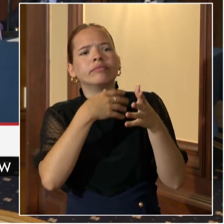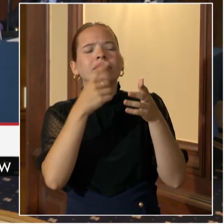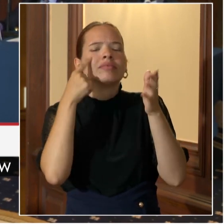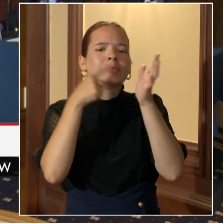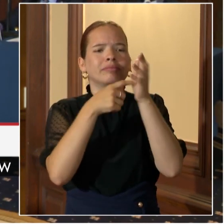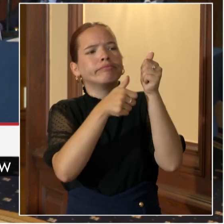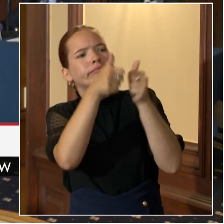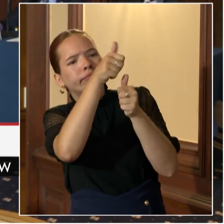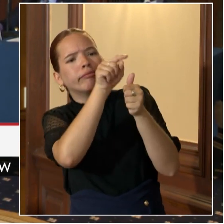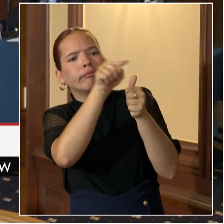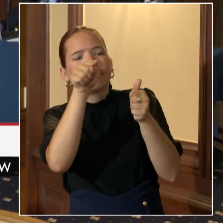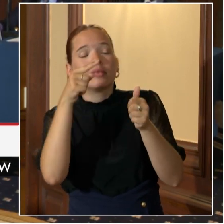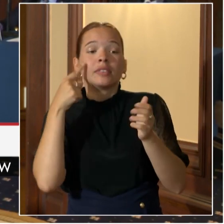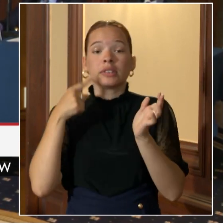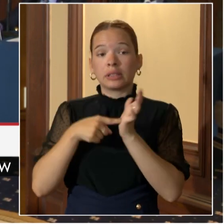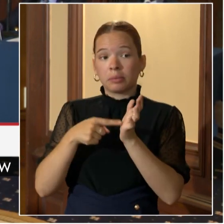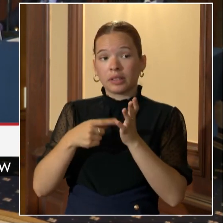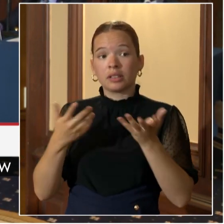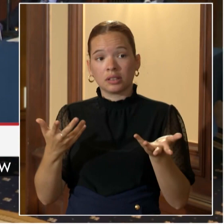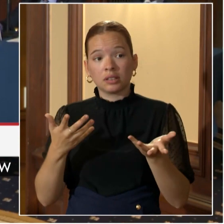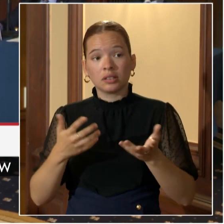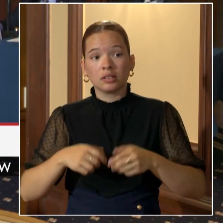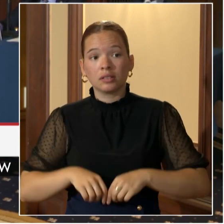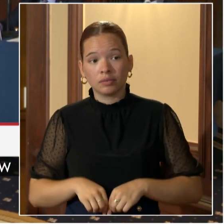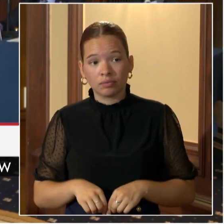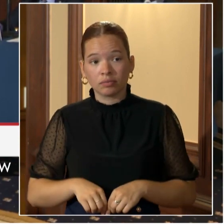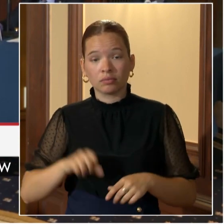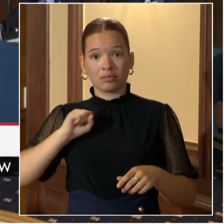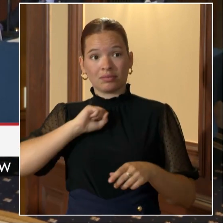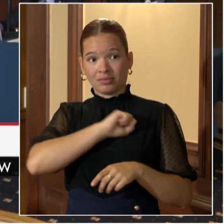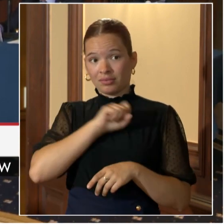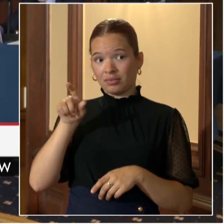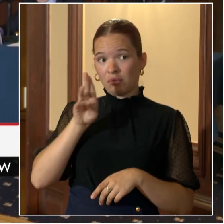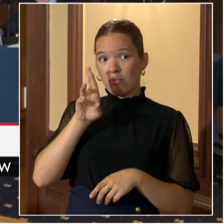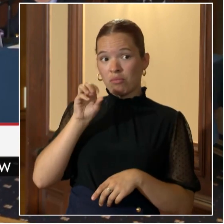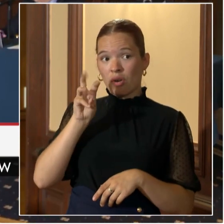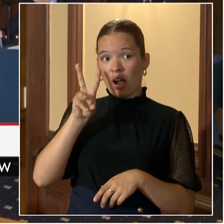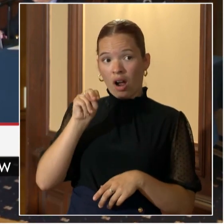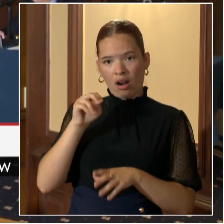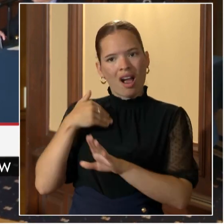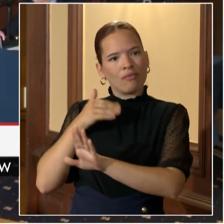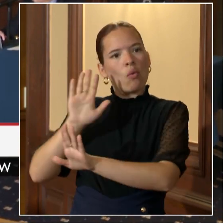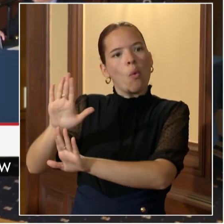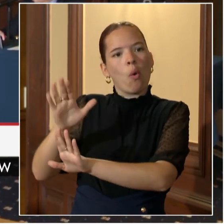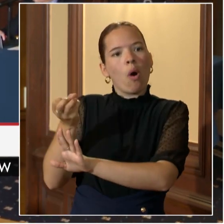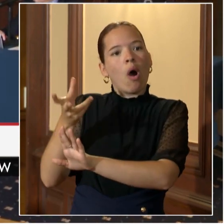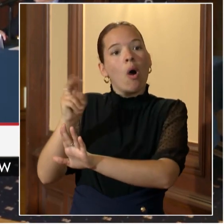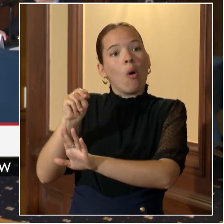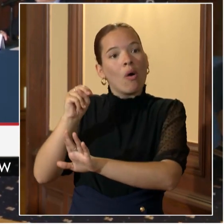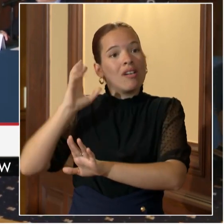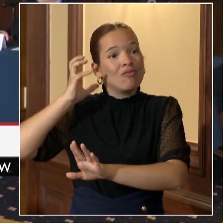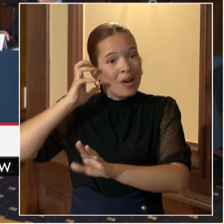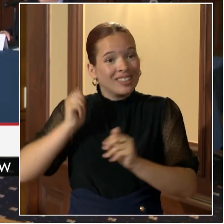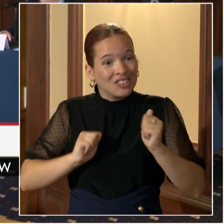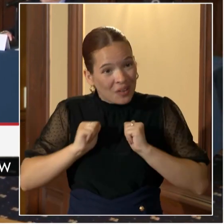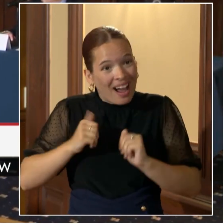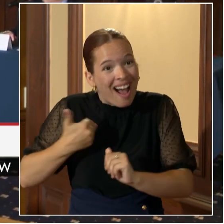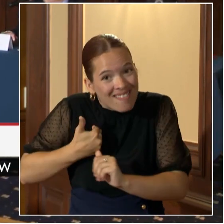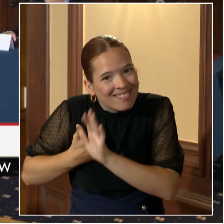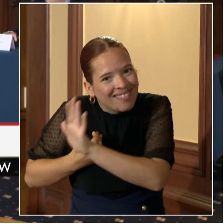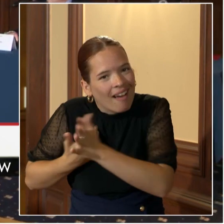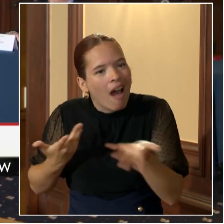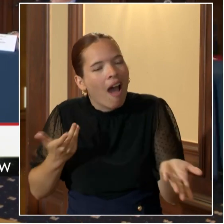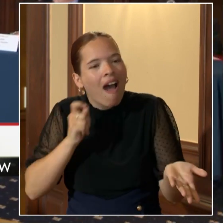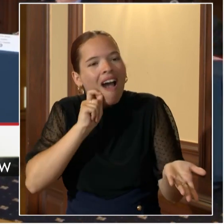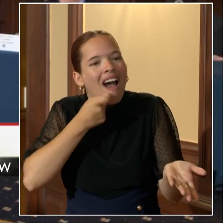show. And I am excited to hear about the supercar rally. I'm a